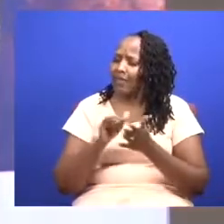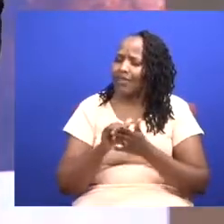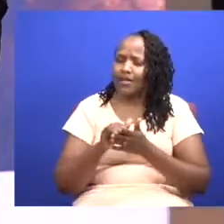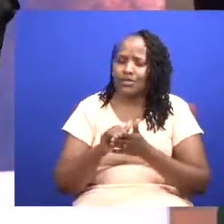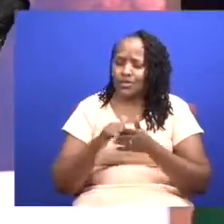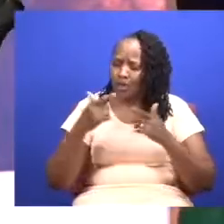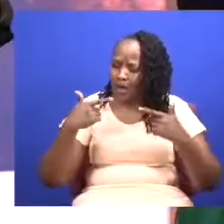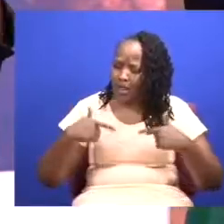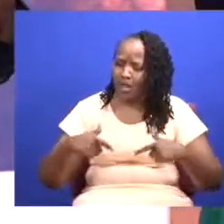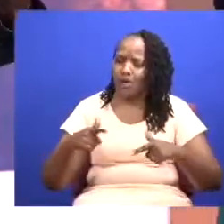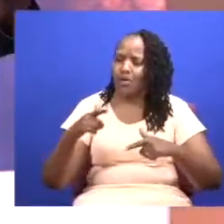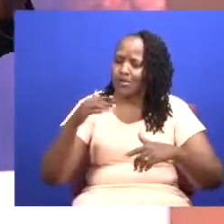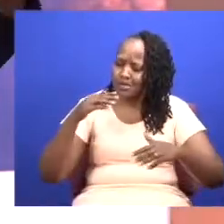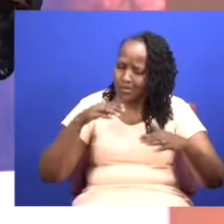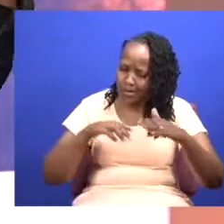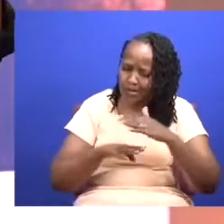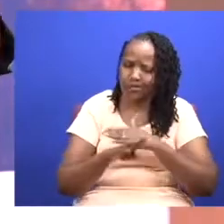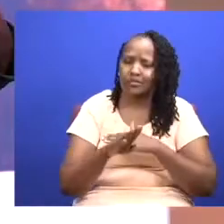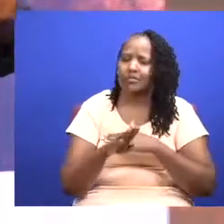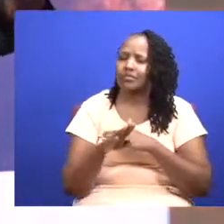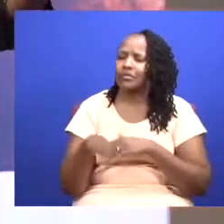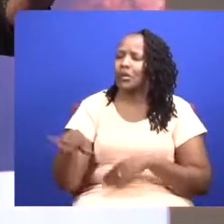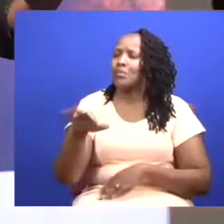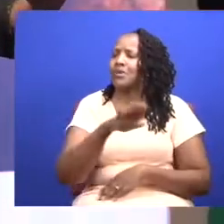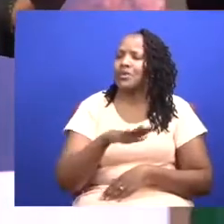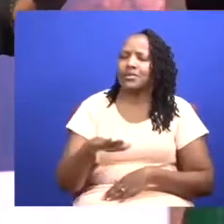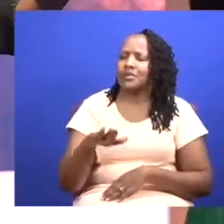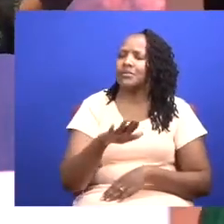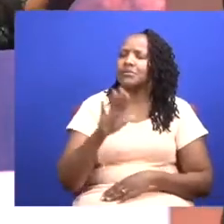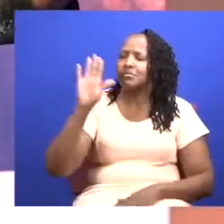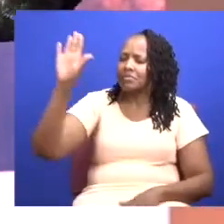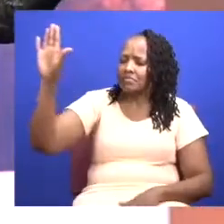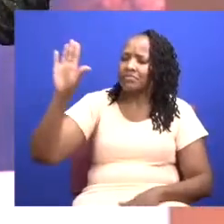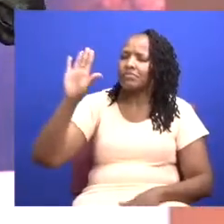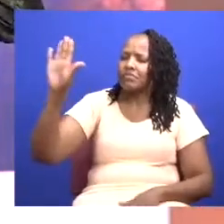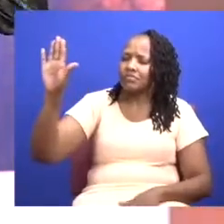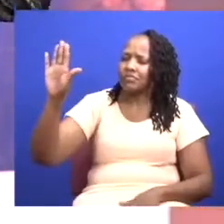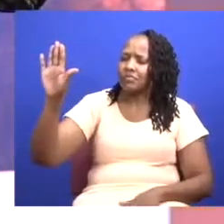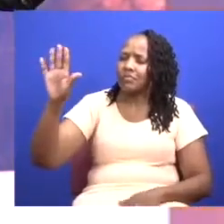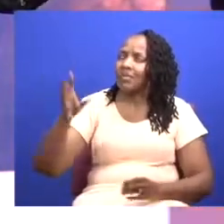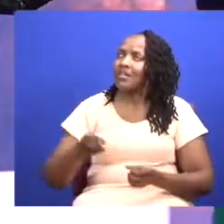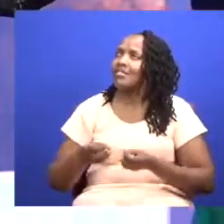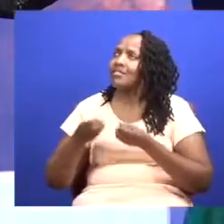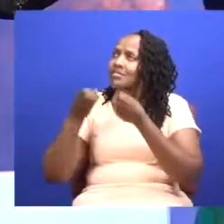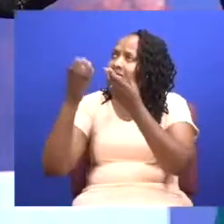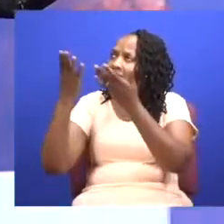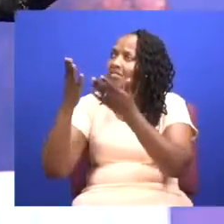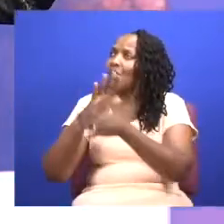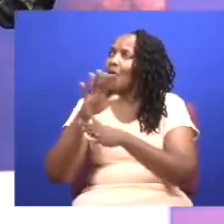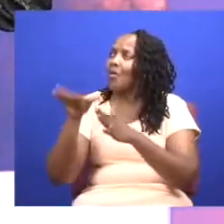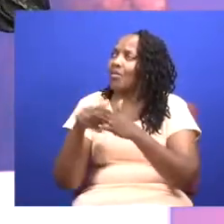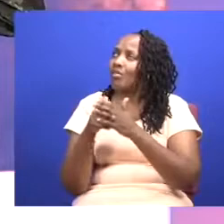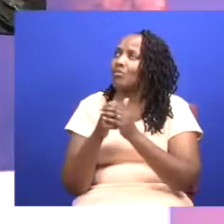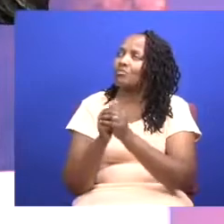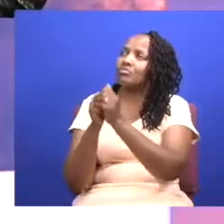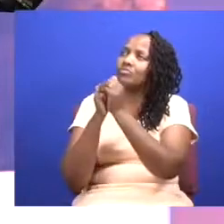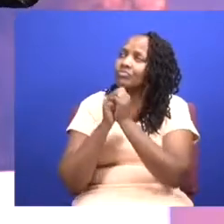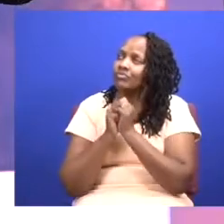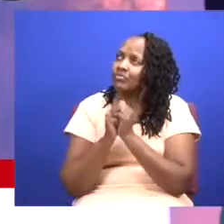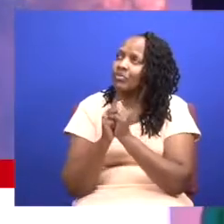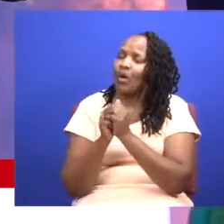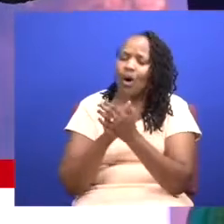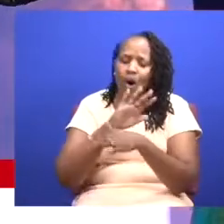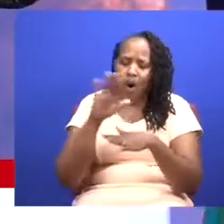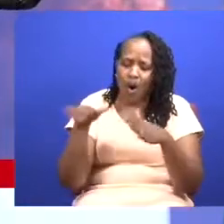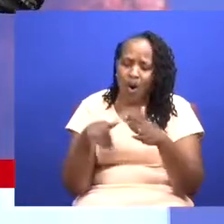joy that you would allow us into your presence this morning. Receive the worship. Receive